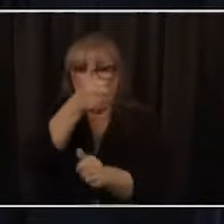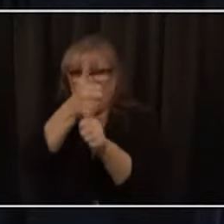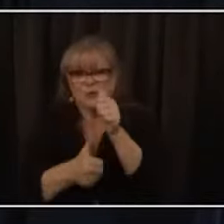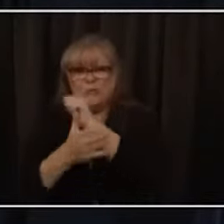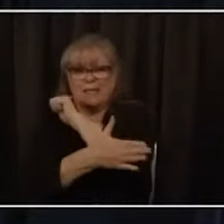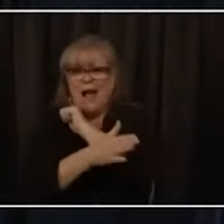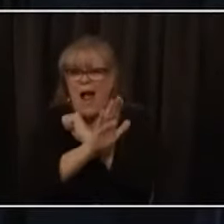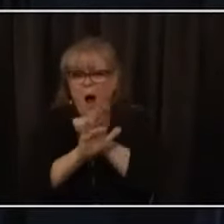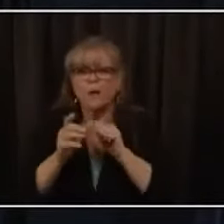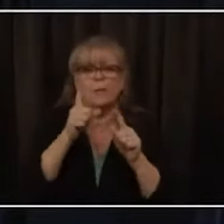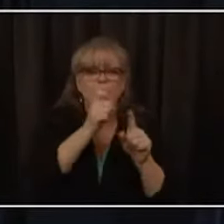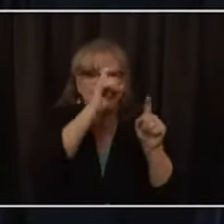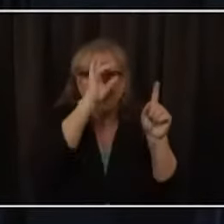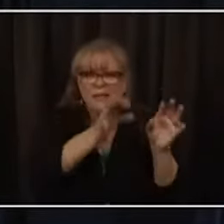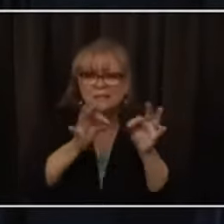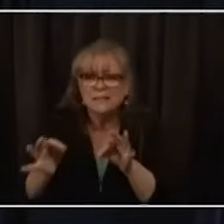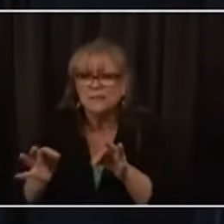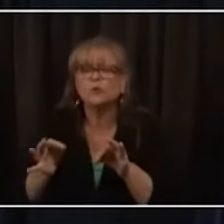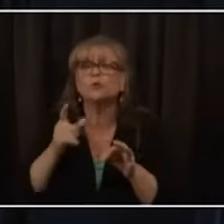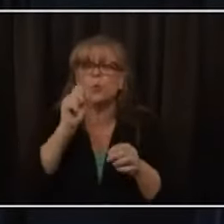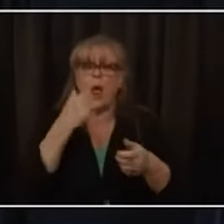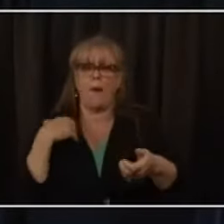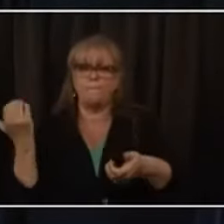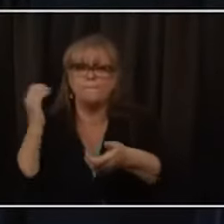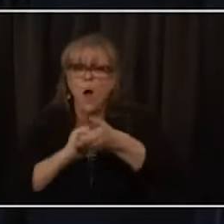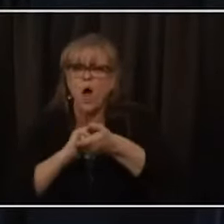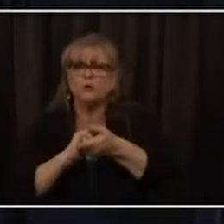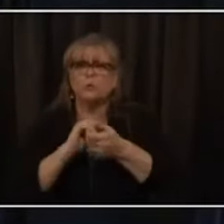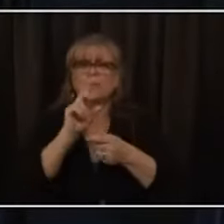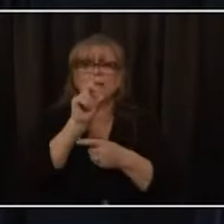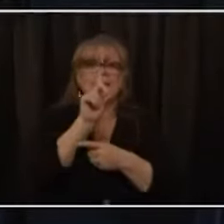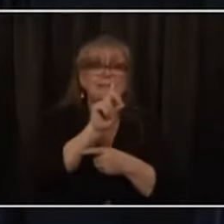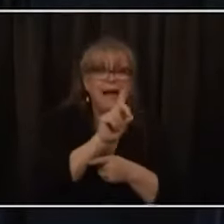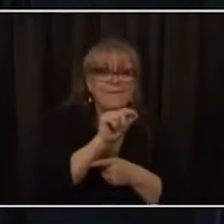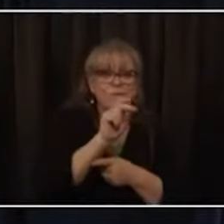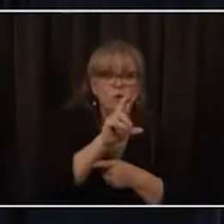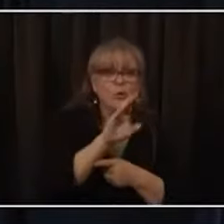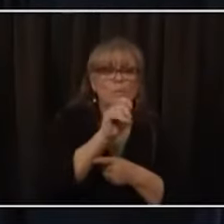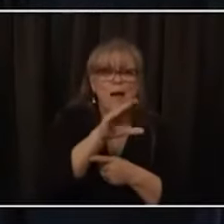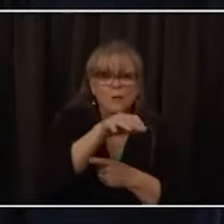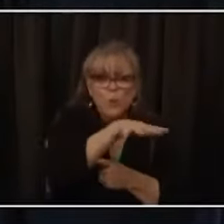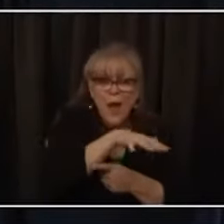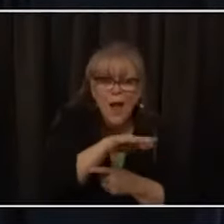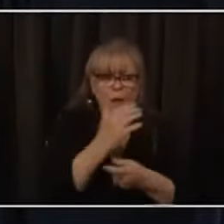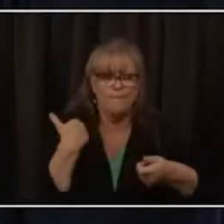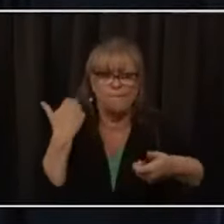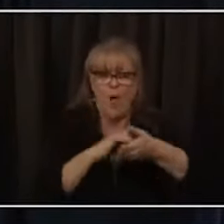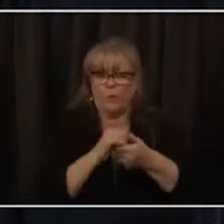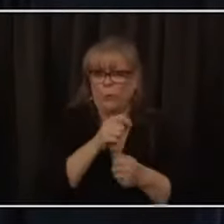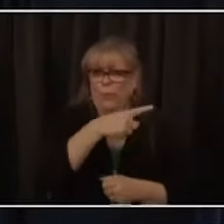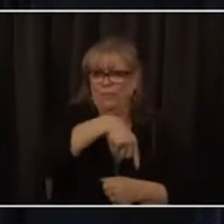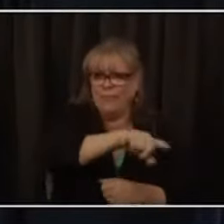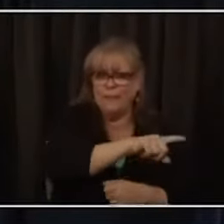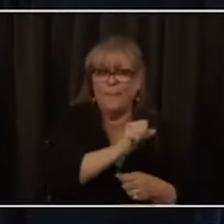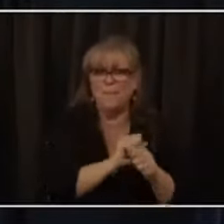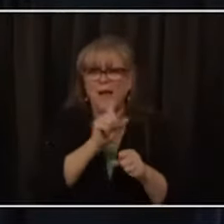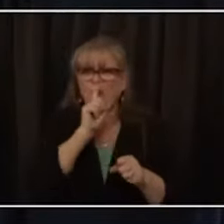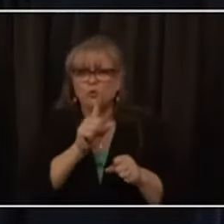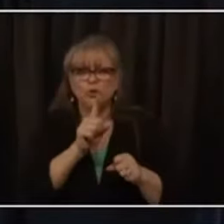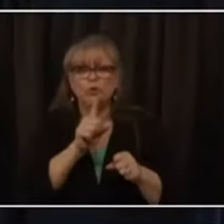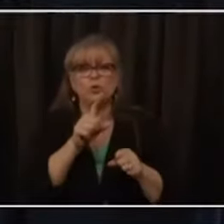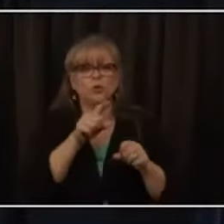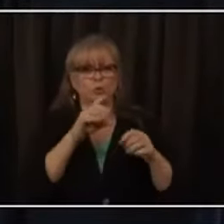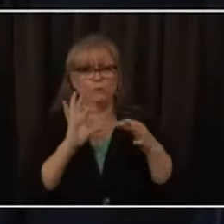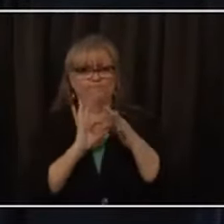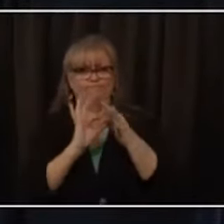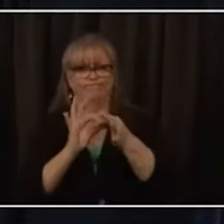with public health departments across the Denver metro area for the past several weeks to ease our transition back to full reopening